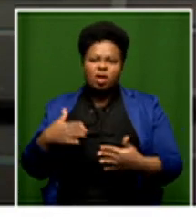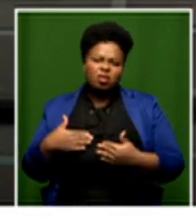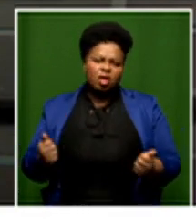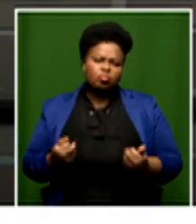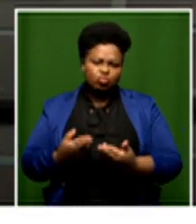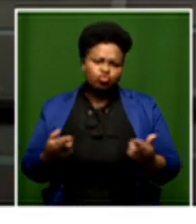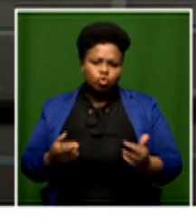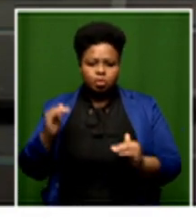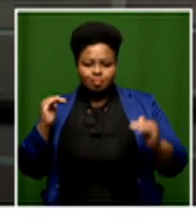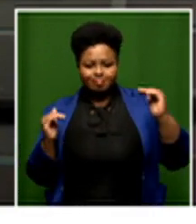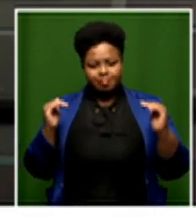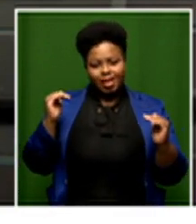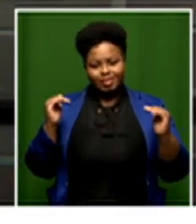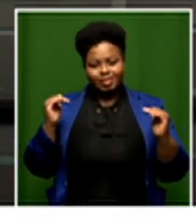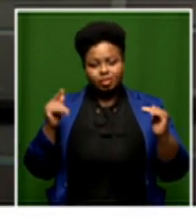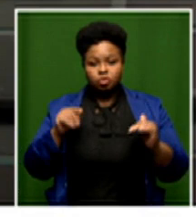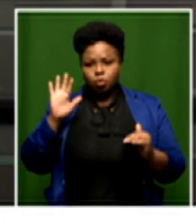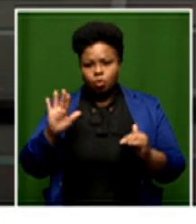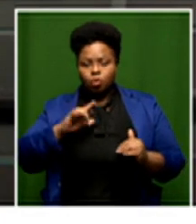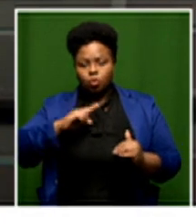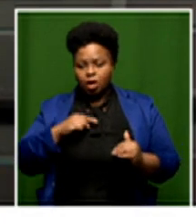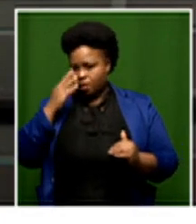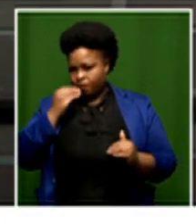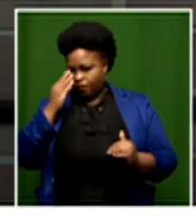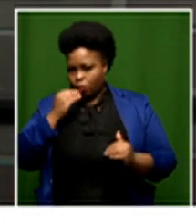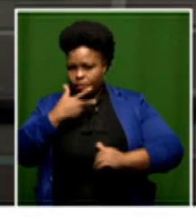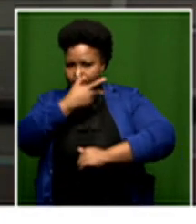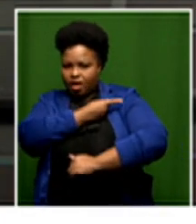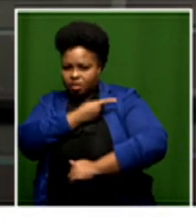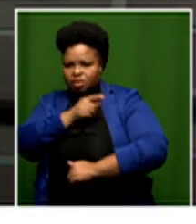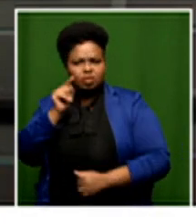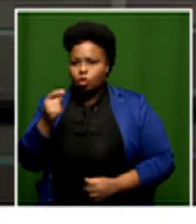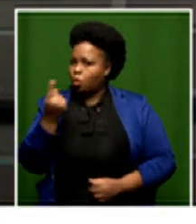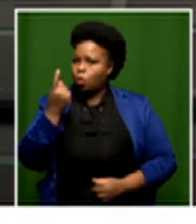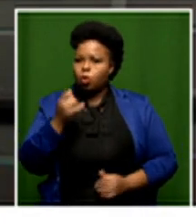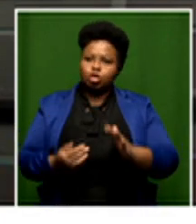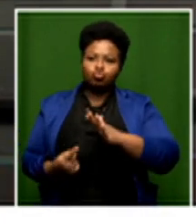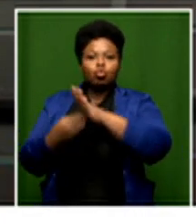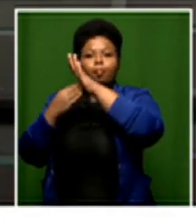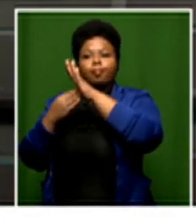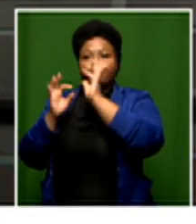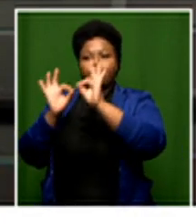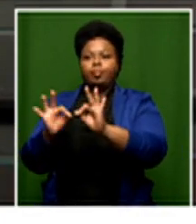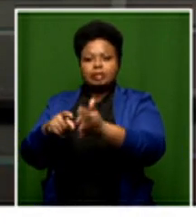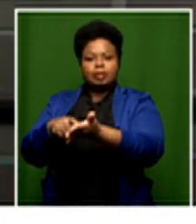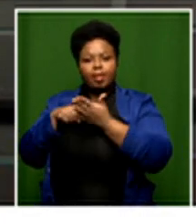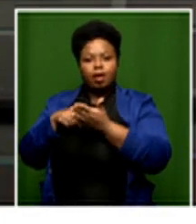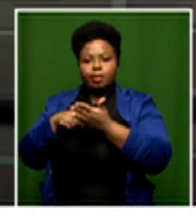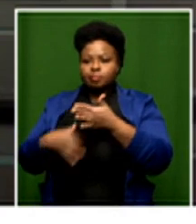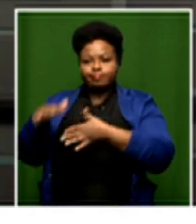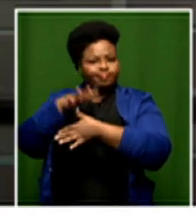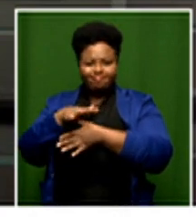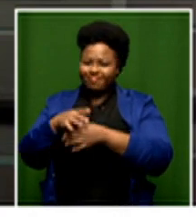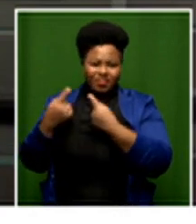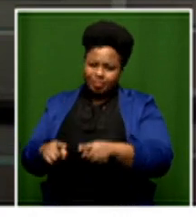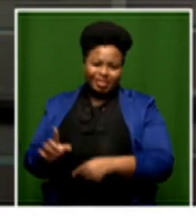to balance procurement. I mean, influenza vaccination isn't the only demand on the health